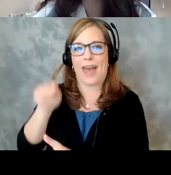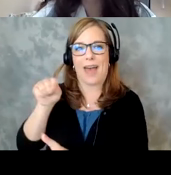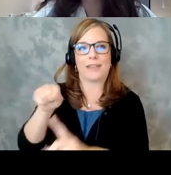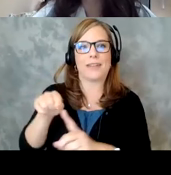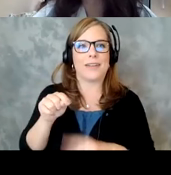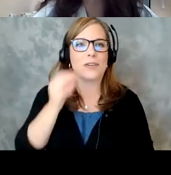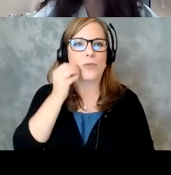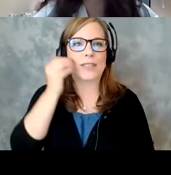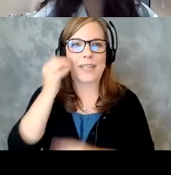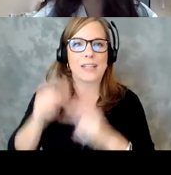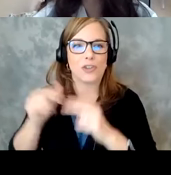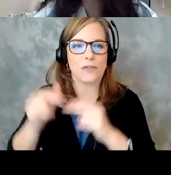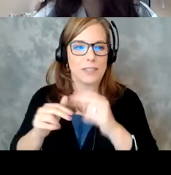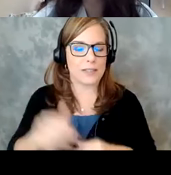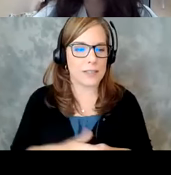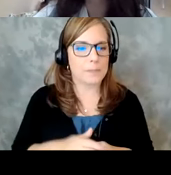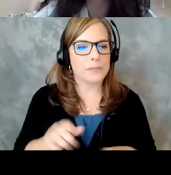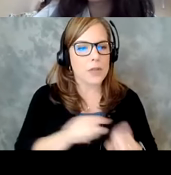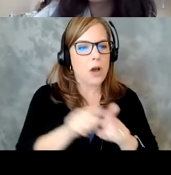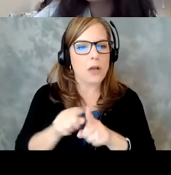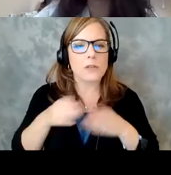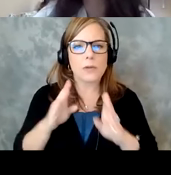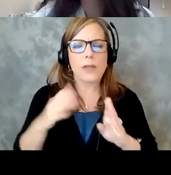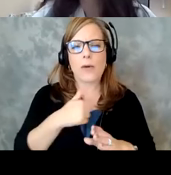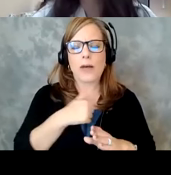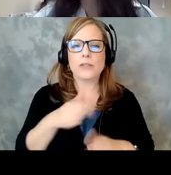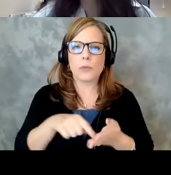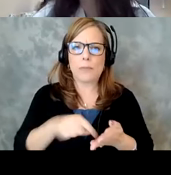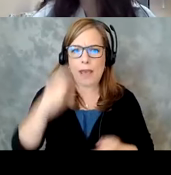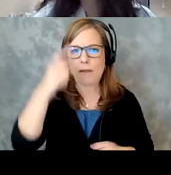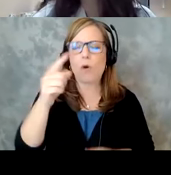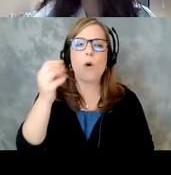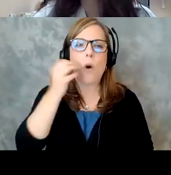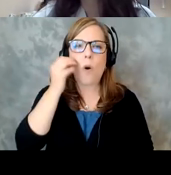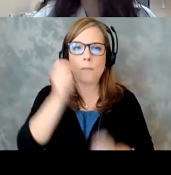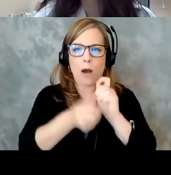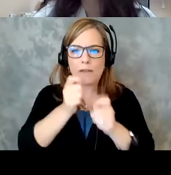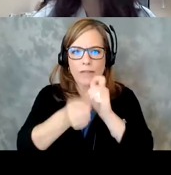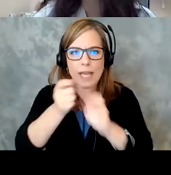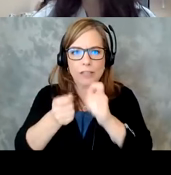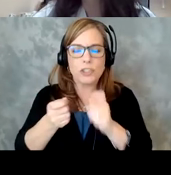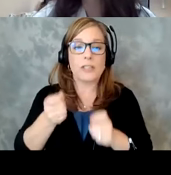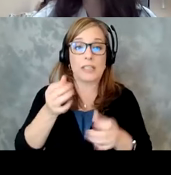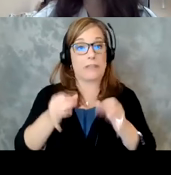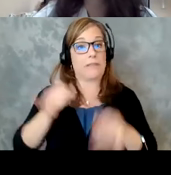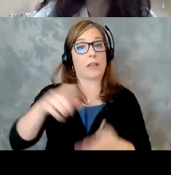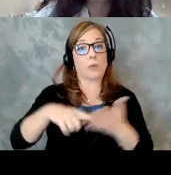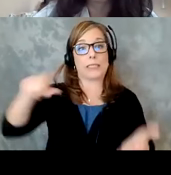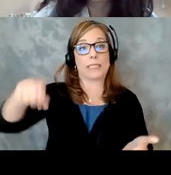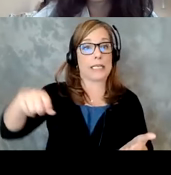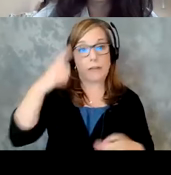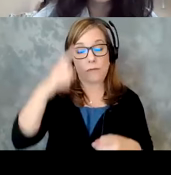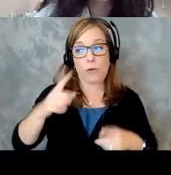Community supports also allows us to pay for home modifications if that is what is needed for the individual to be at home